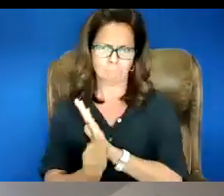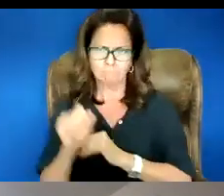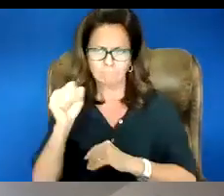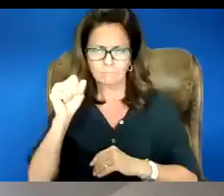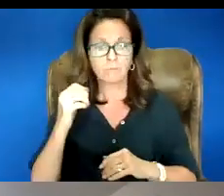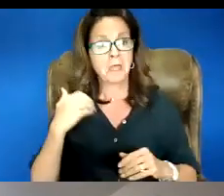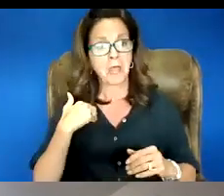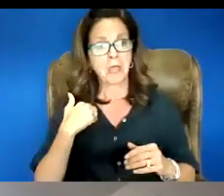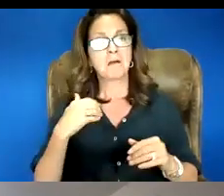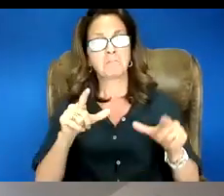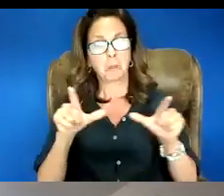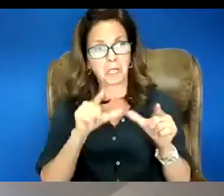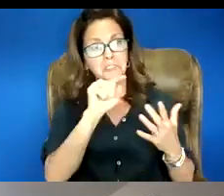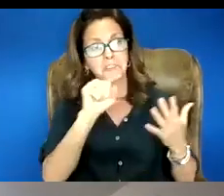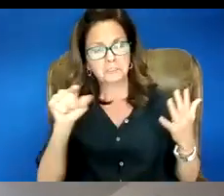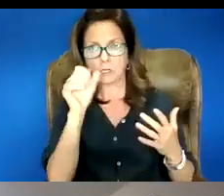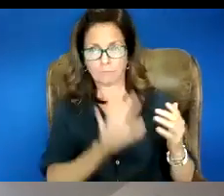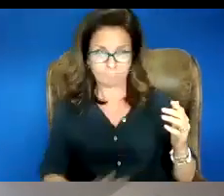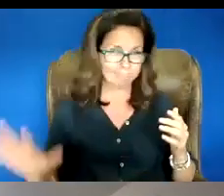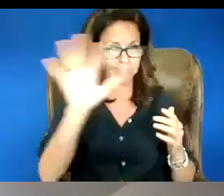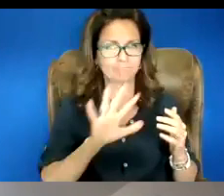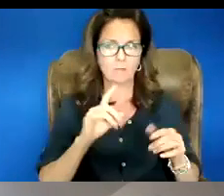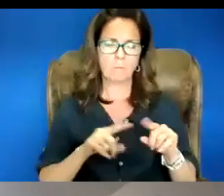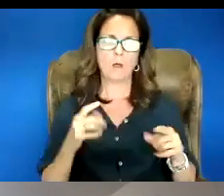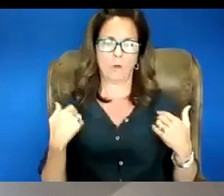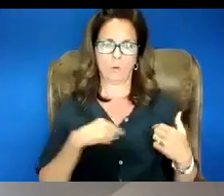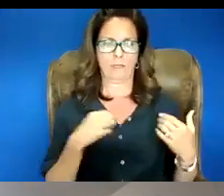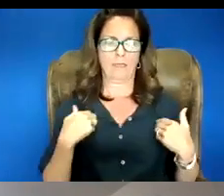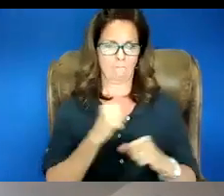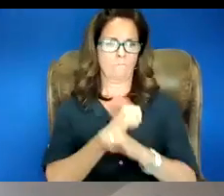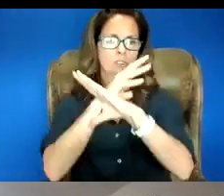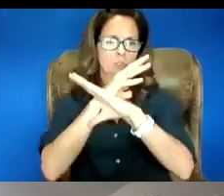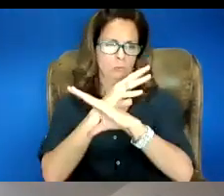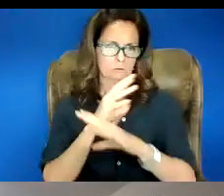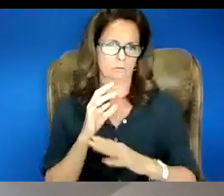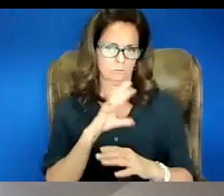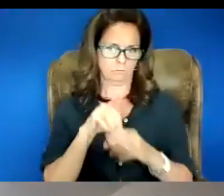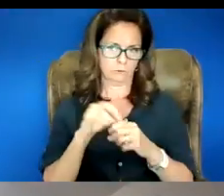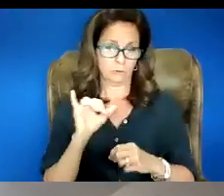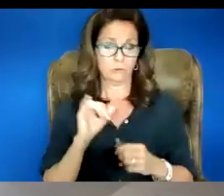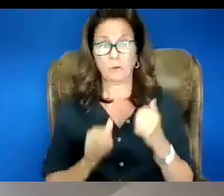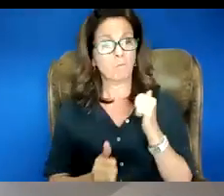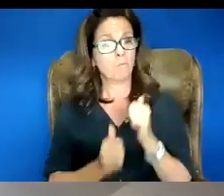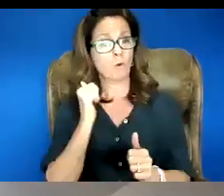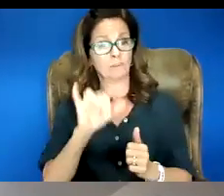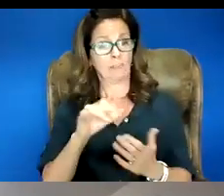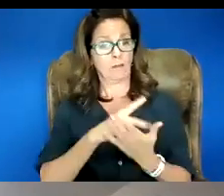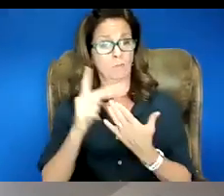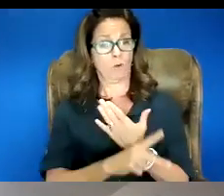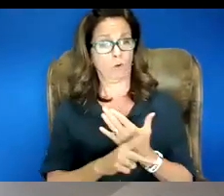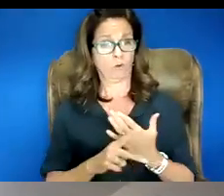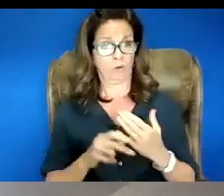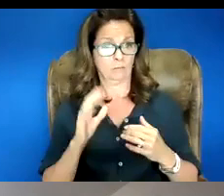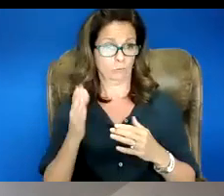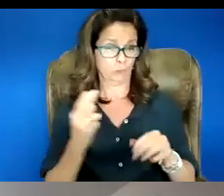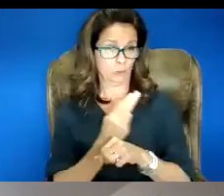but we have virtual elements, and most of state of health is delivered virtually. So even if you're in